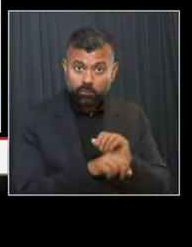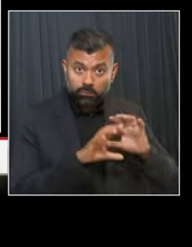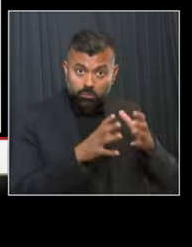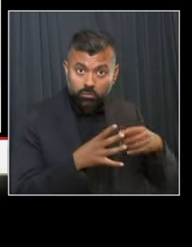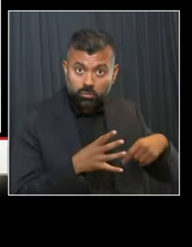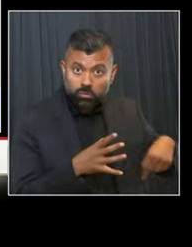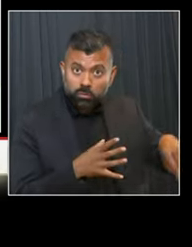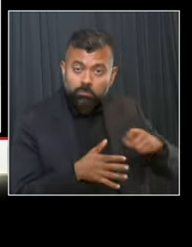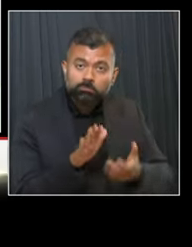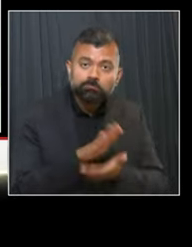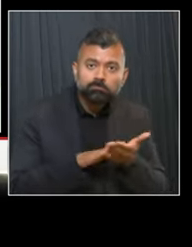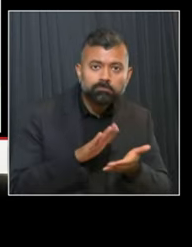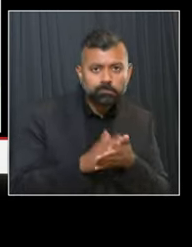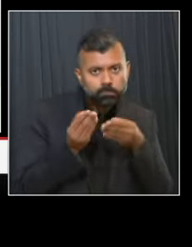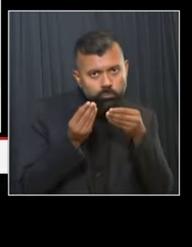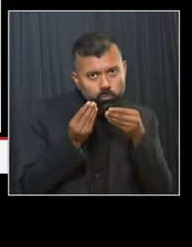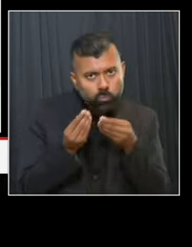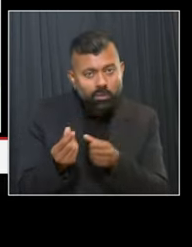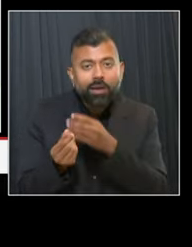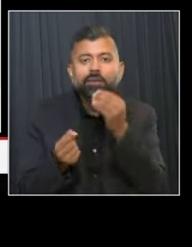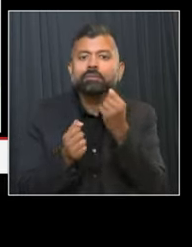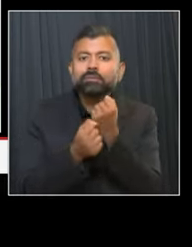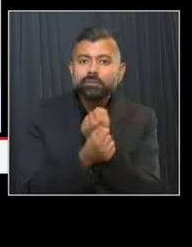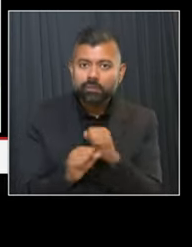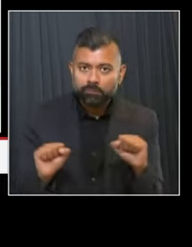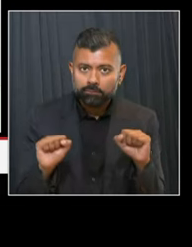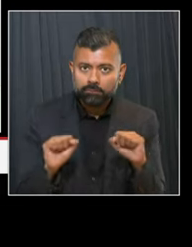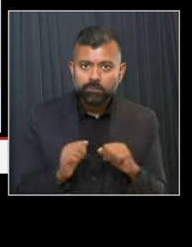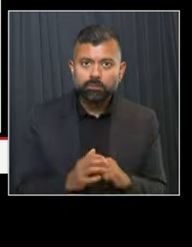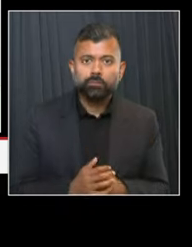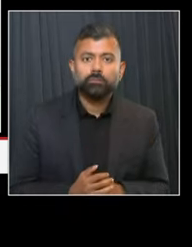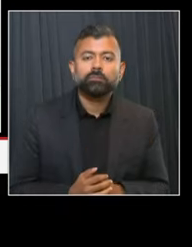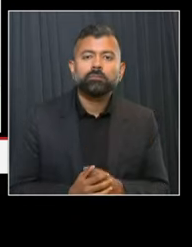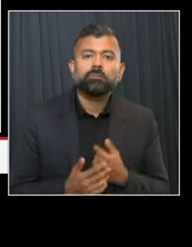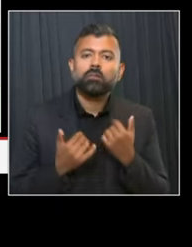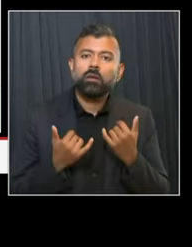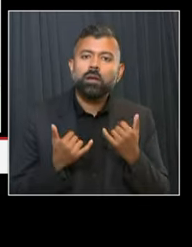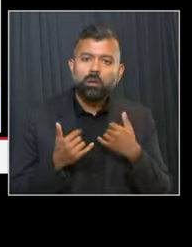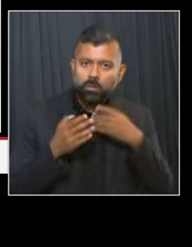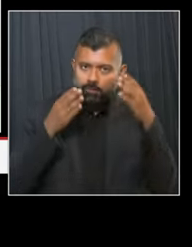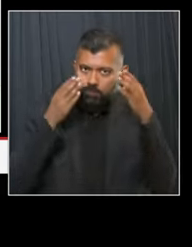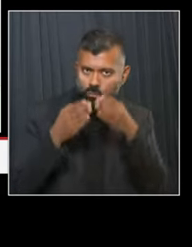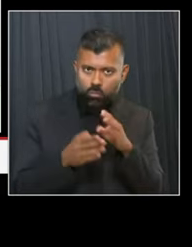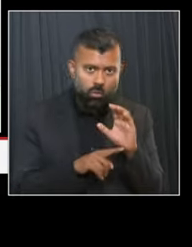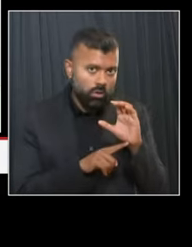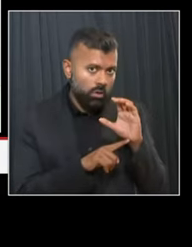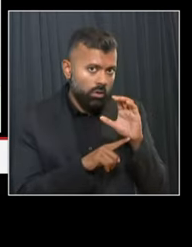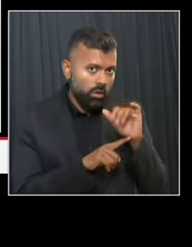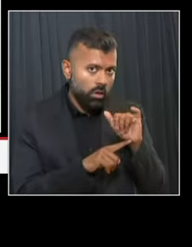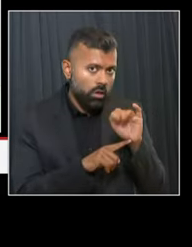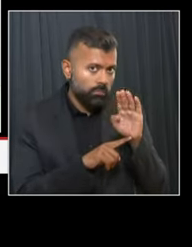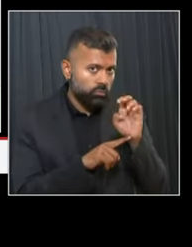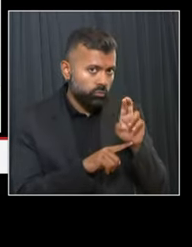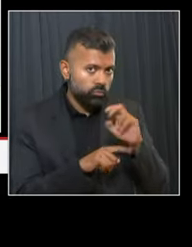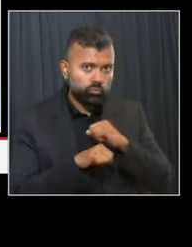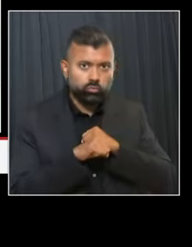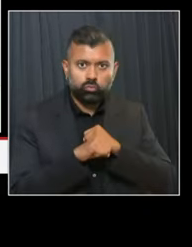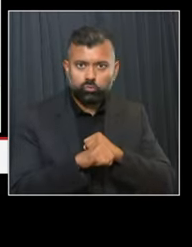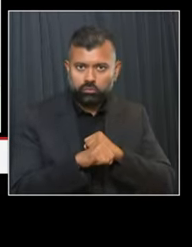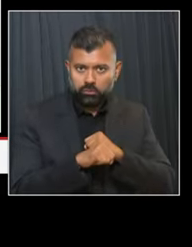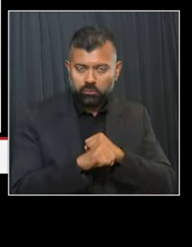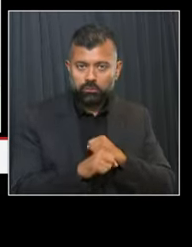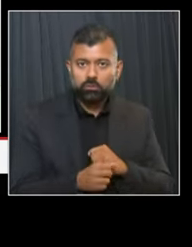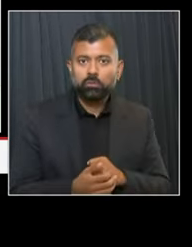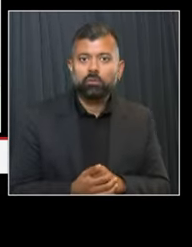safe. I want to talk a little bit about cybersecurity. Again, this continues Mayor Bowser's investments in cybersecurity. As this city